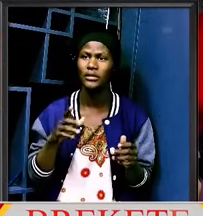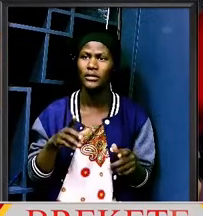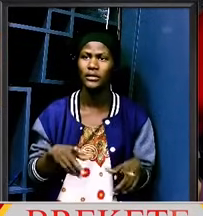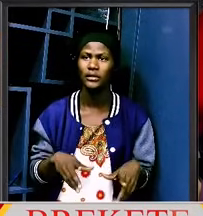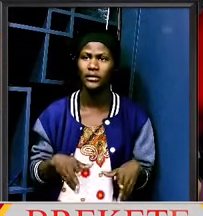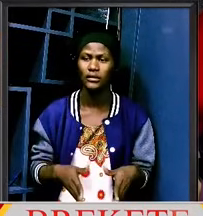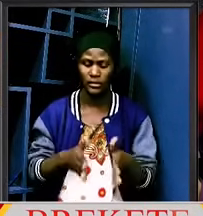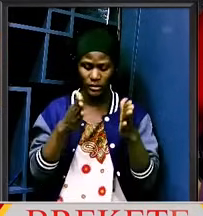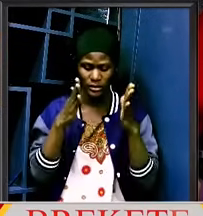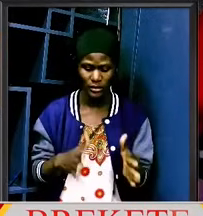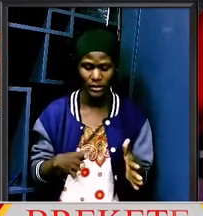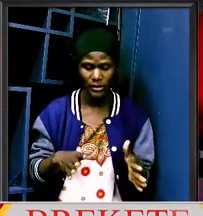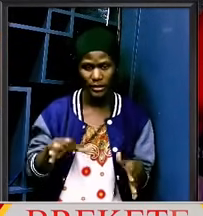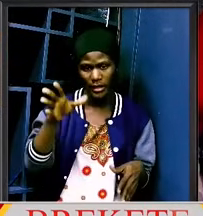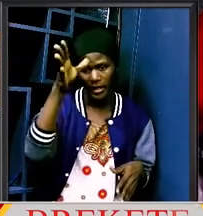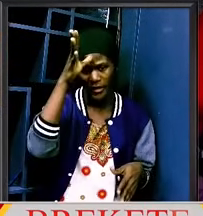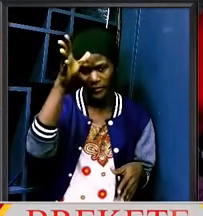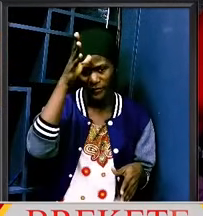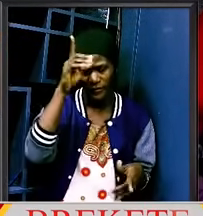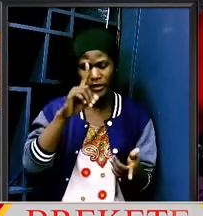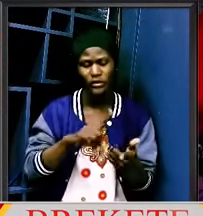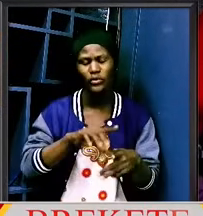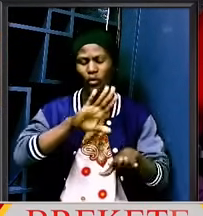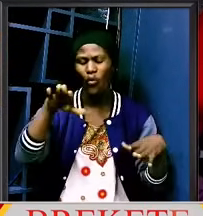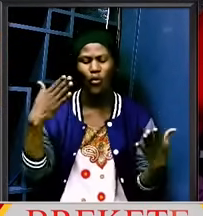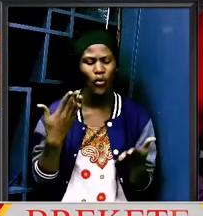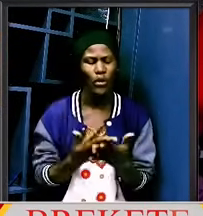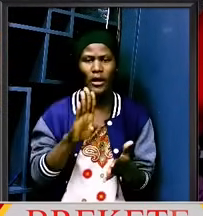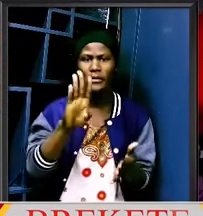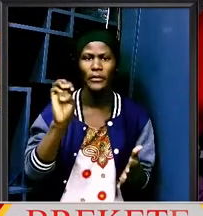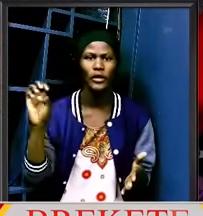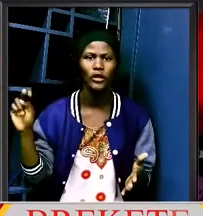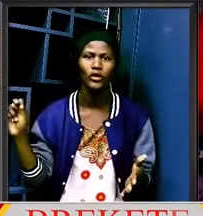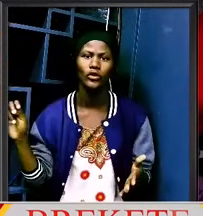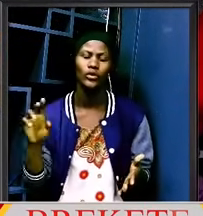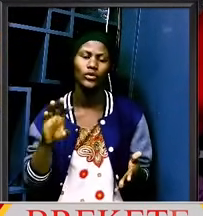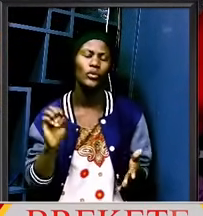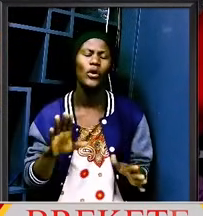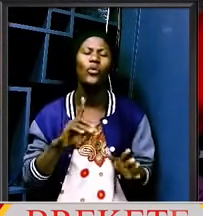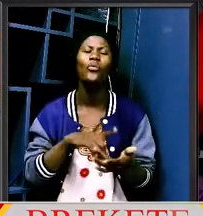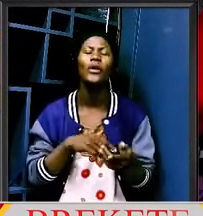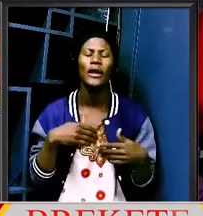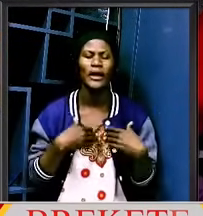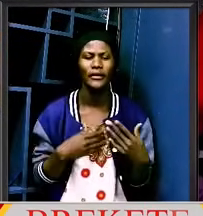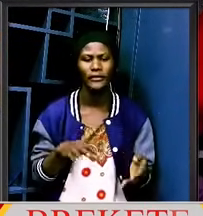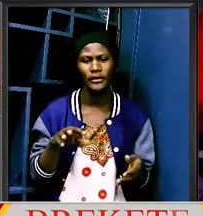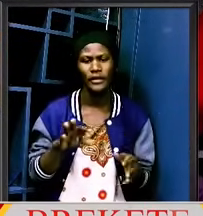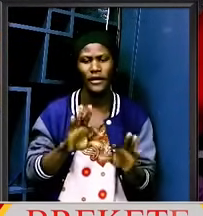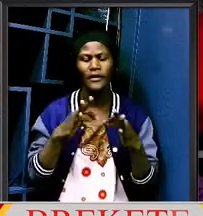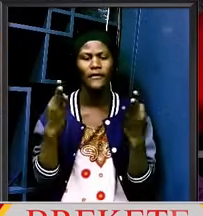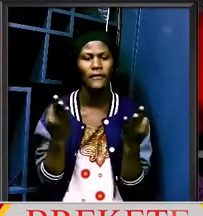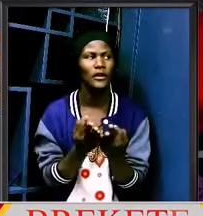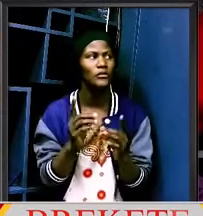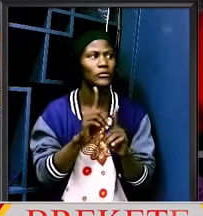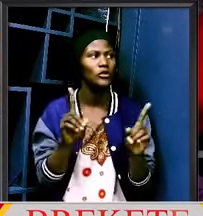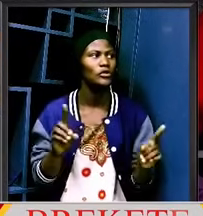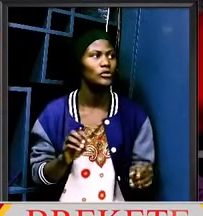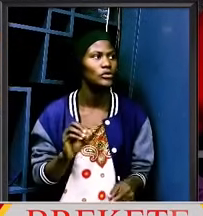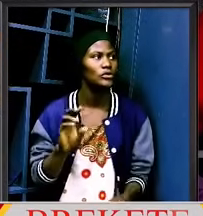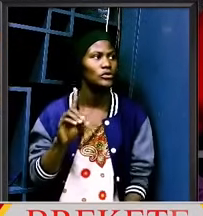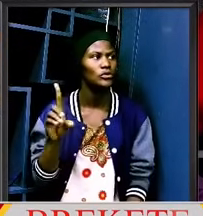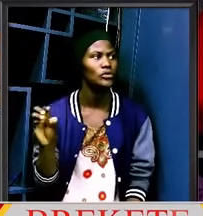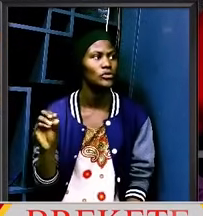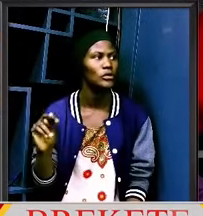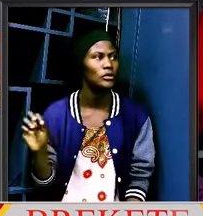and never stole 5 naira till today. No record of such. What has the family done? Now they are separating